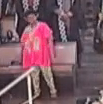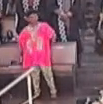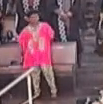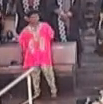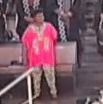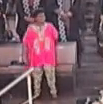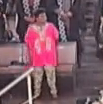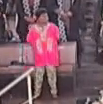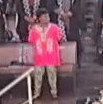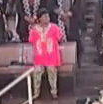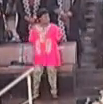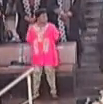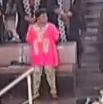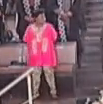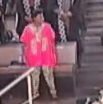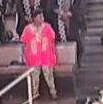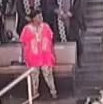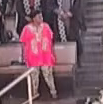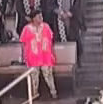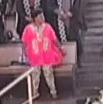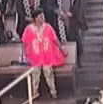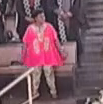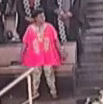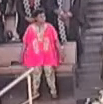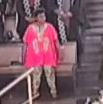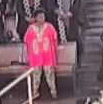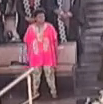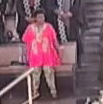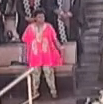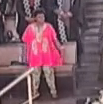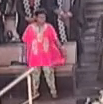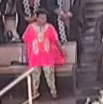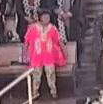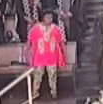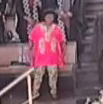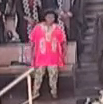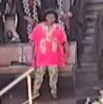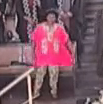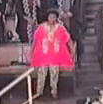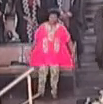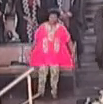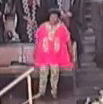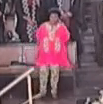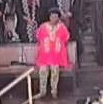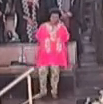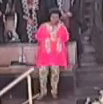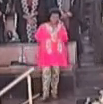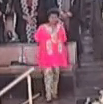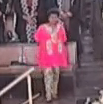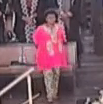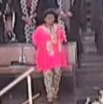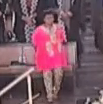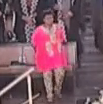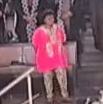any abasubo emiraso mo baye ina ye fe ni chie odoba kun